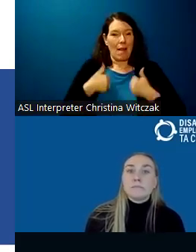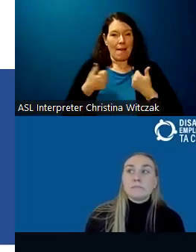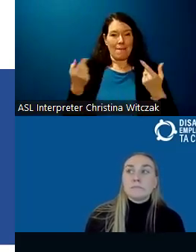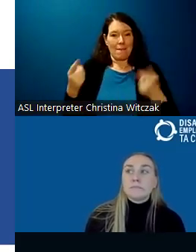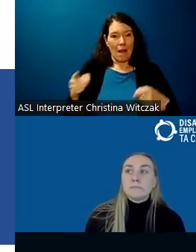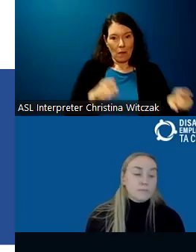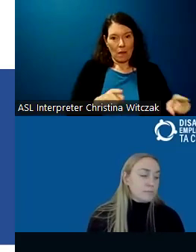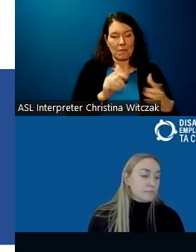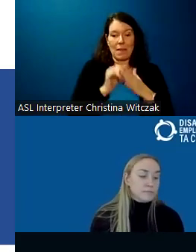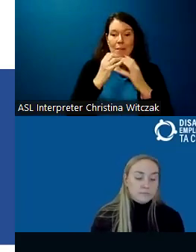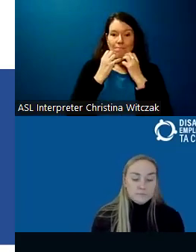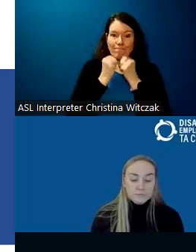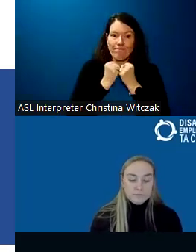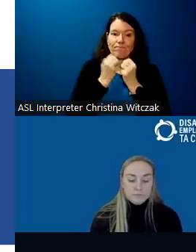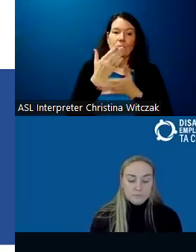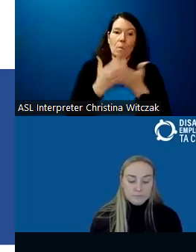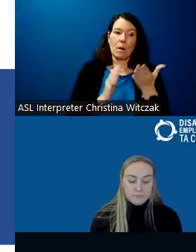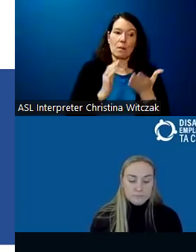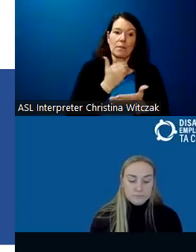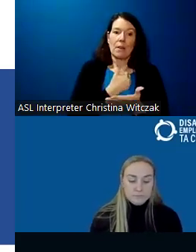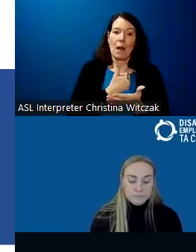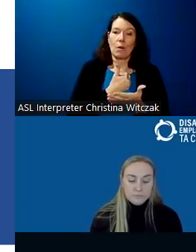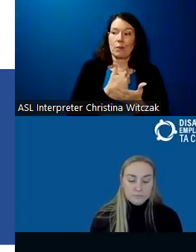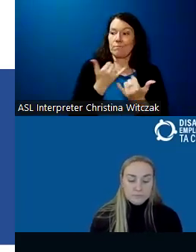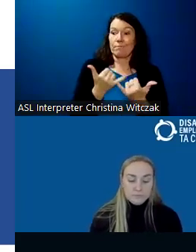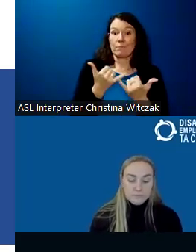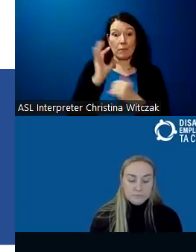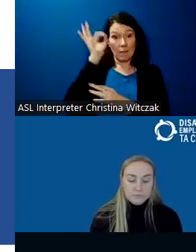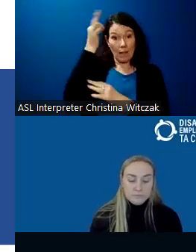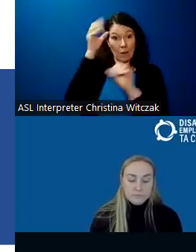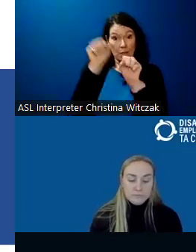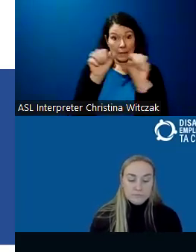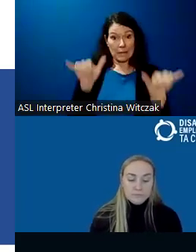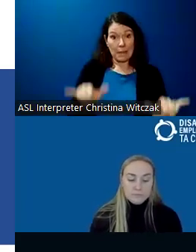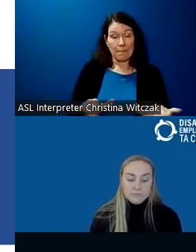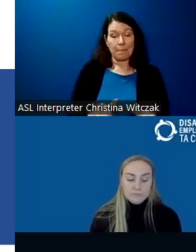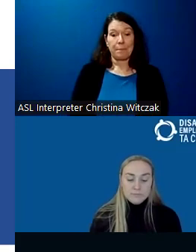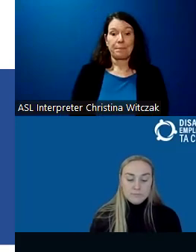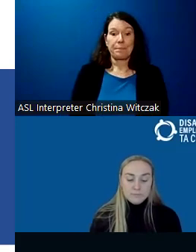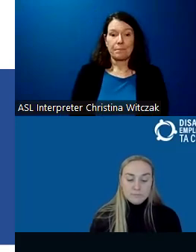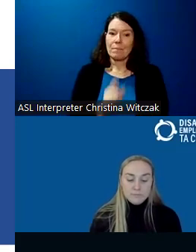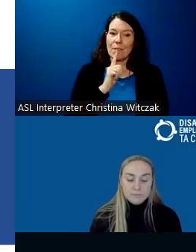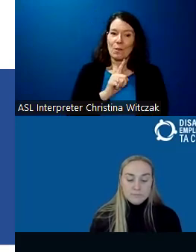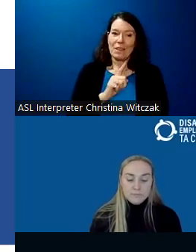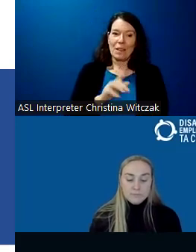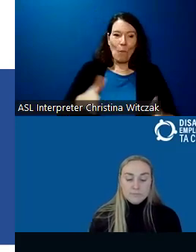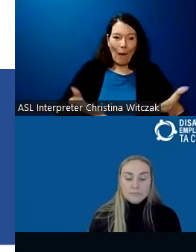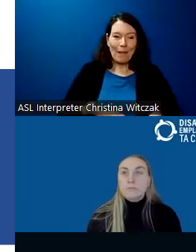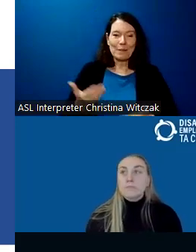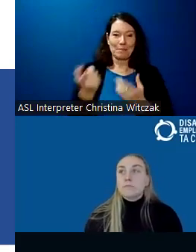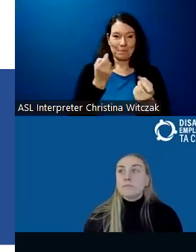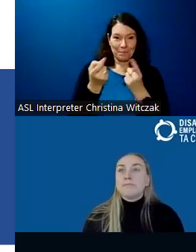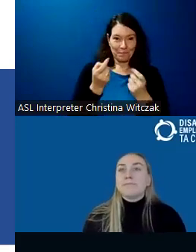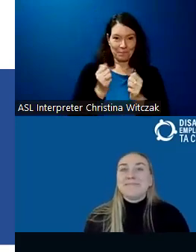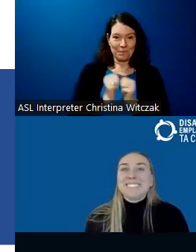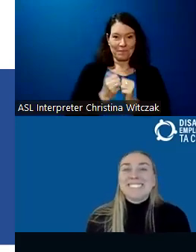we know are valued parts of our current federal system. So I really welcome your questions, and I'm excited